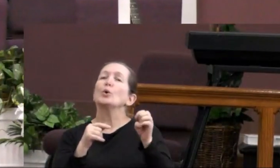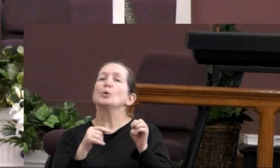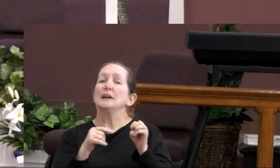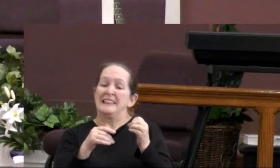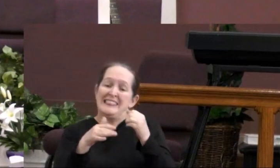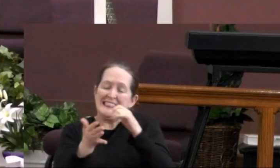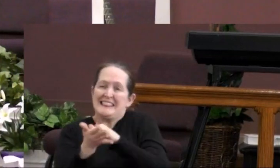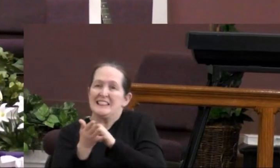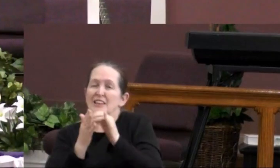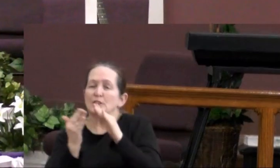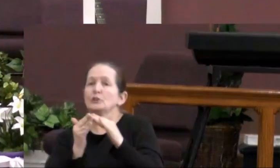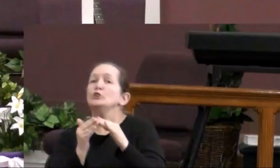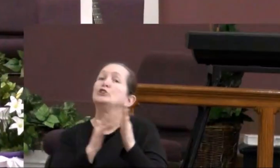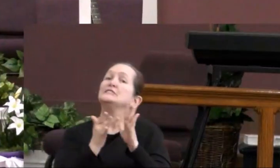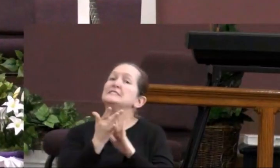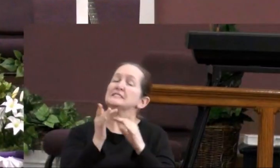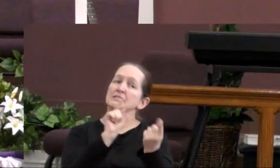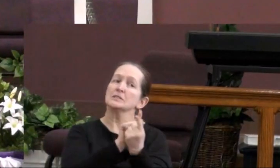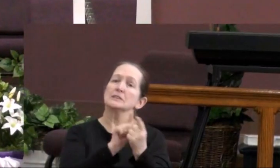encountered Zacchaeus.